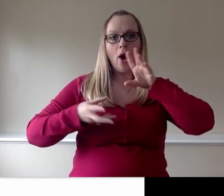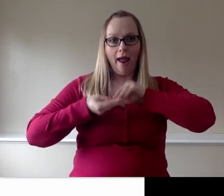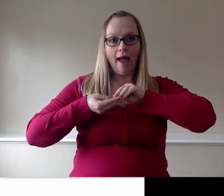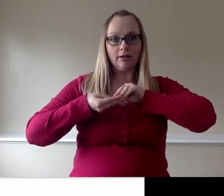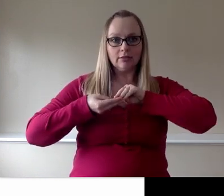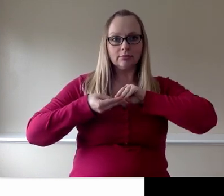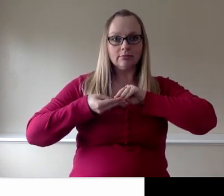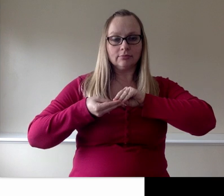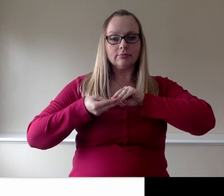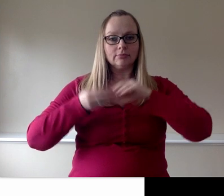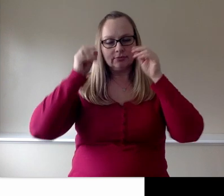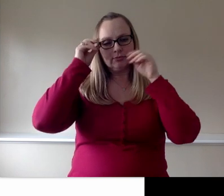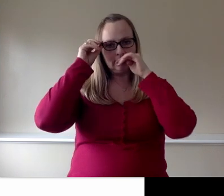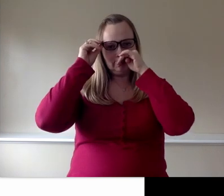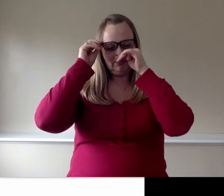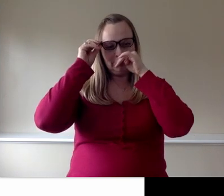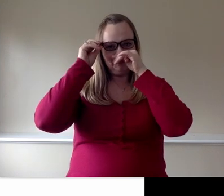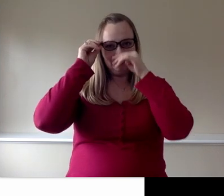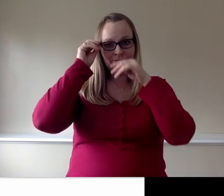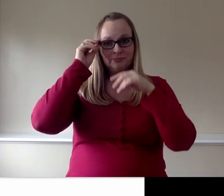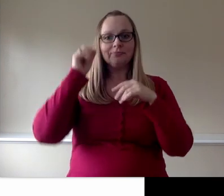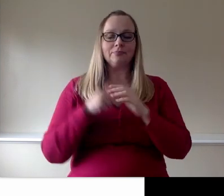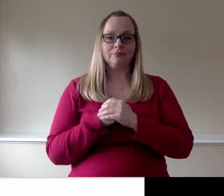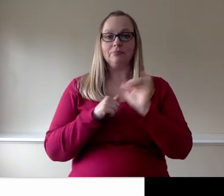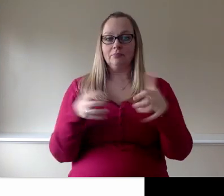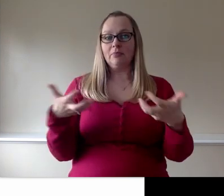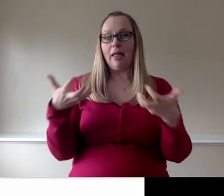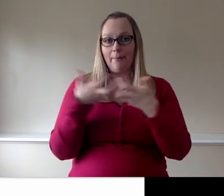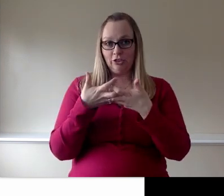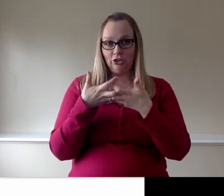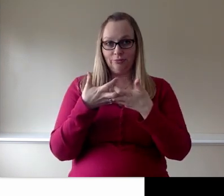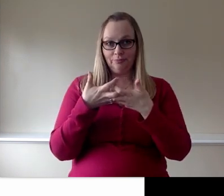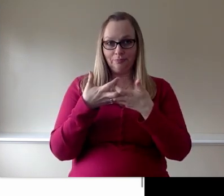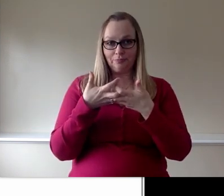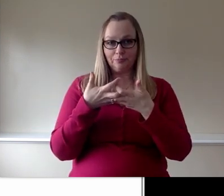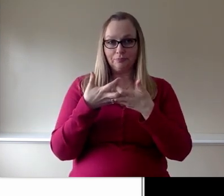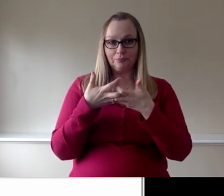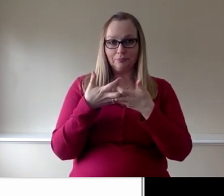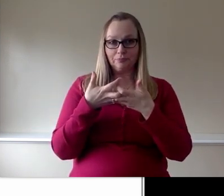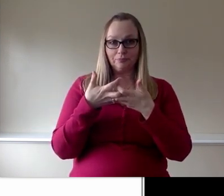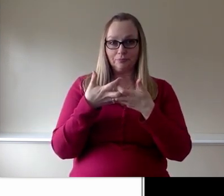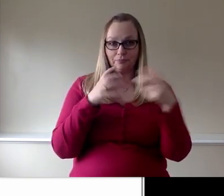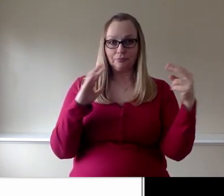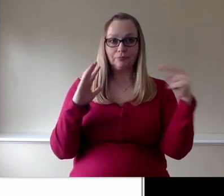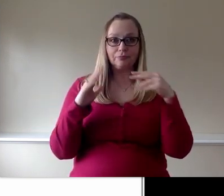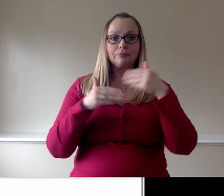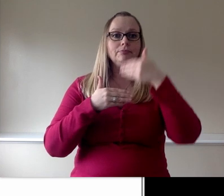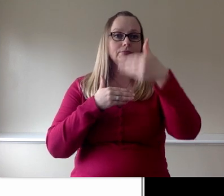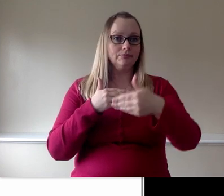2. So that number is going to match. So let's look at our next problem.